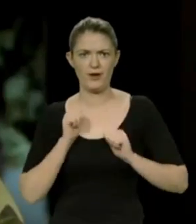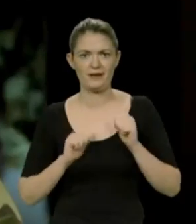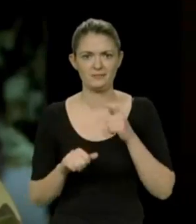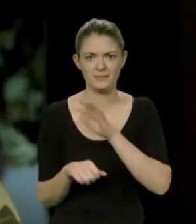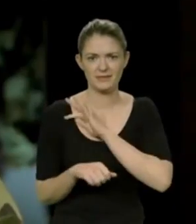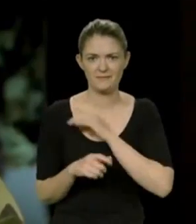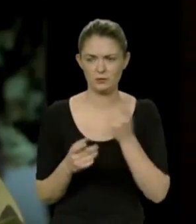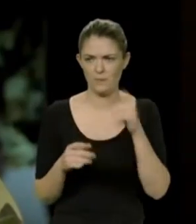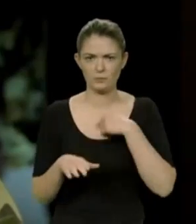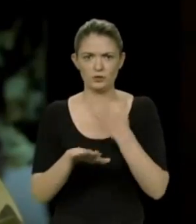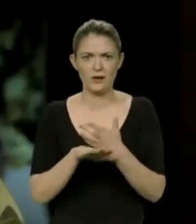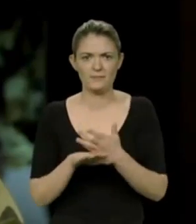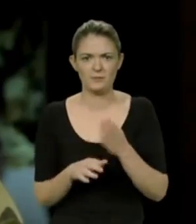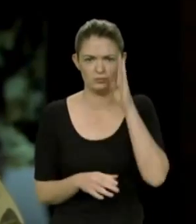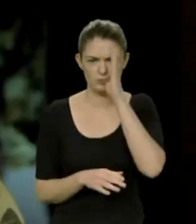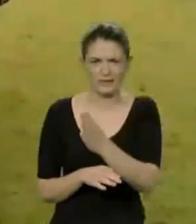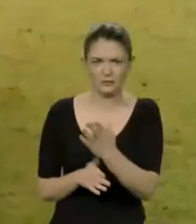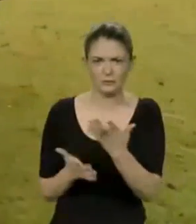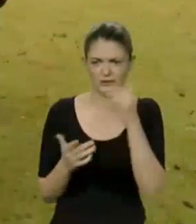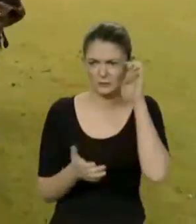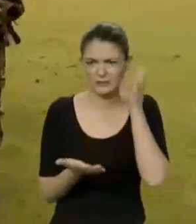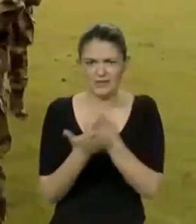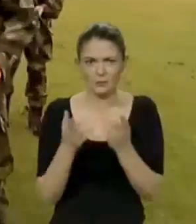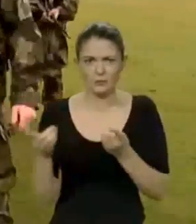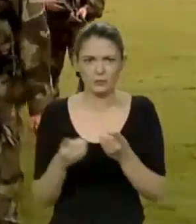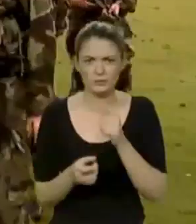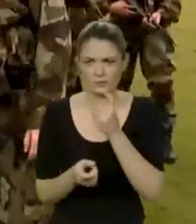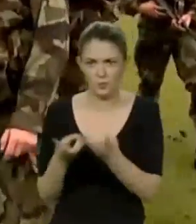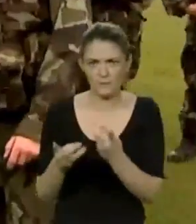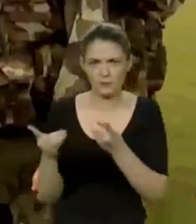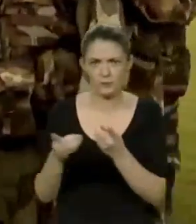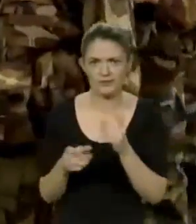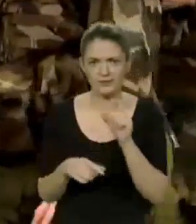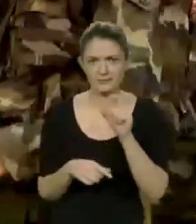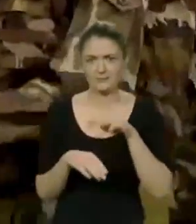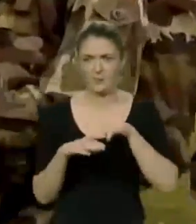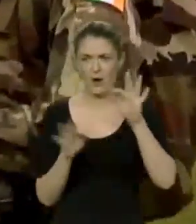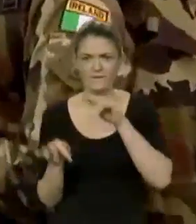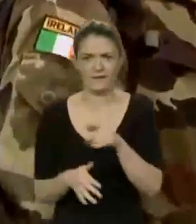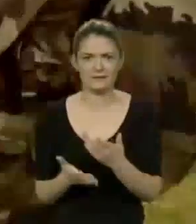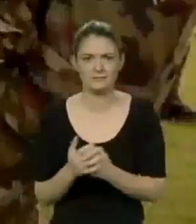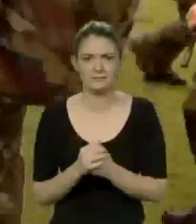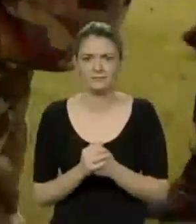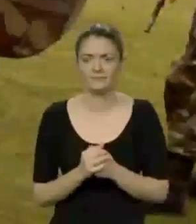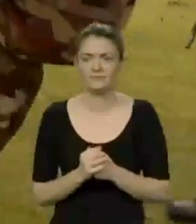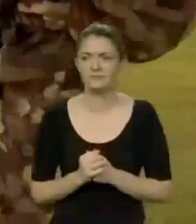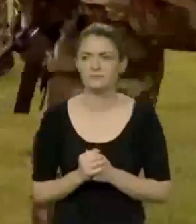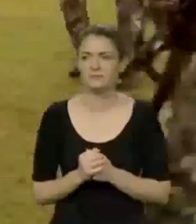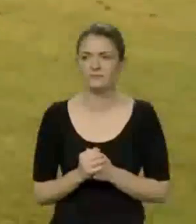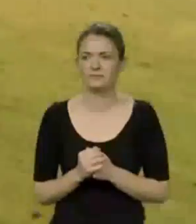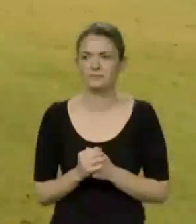you wanted to do it, and a bit more after that. Middle legs! Press it, come on, push back! Two of you go back there and get him. Bring him